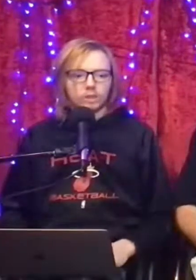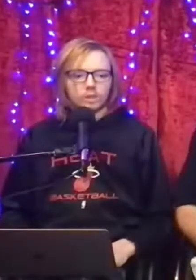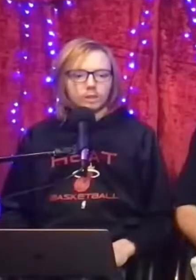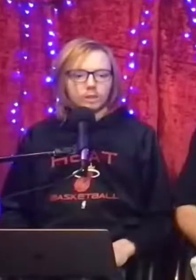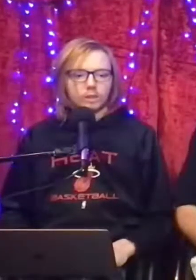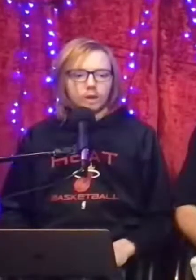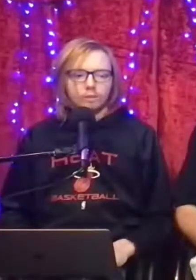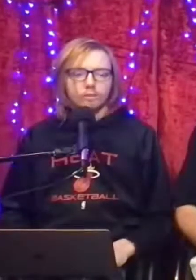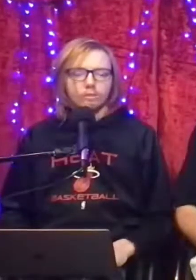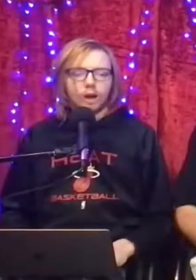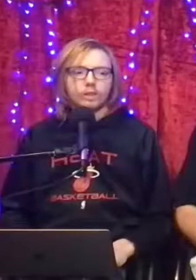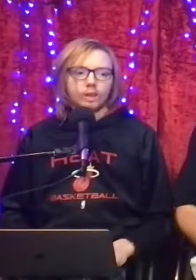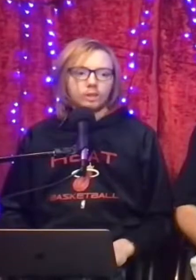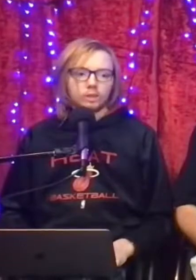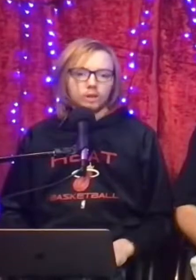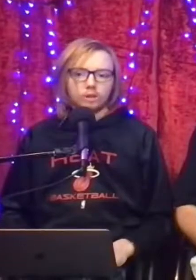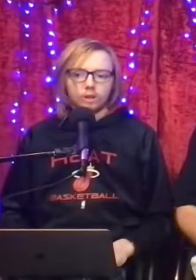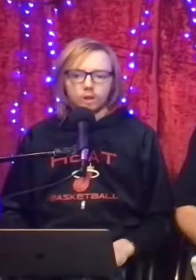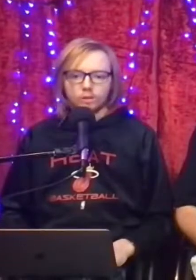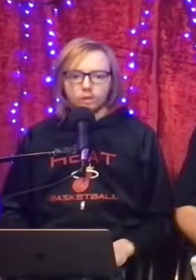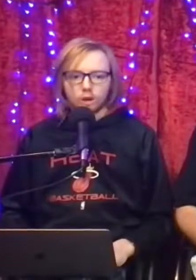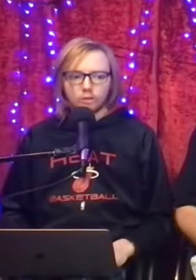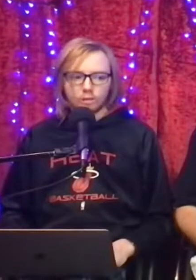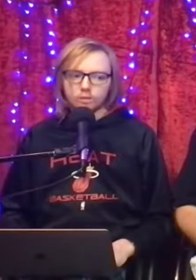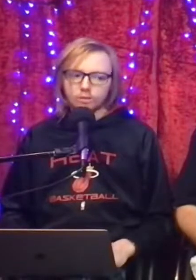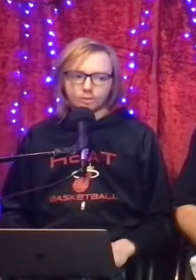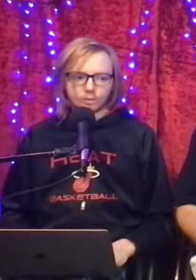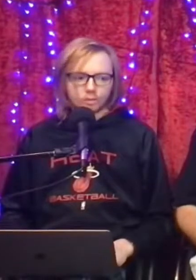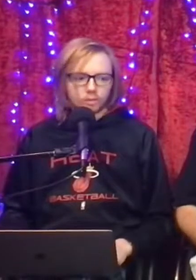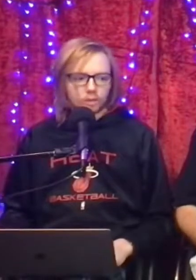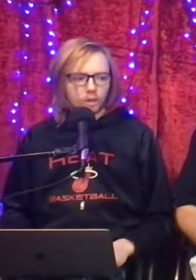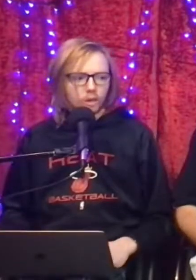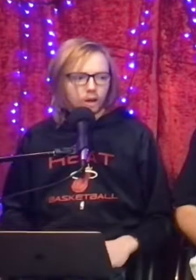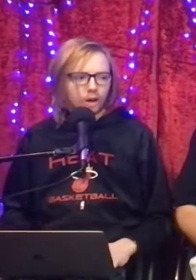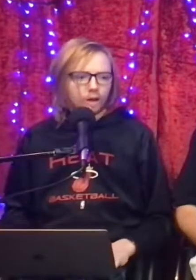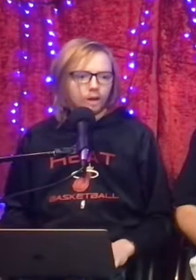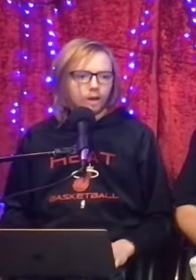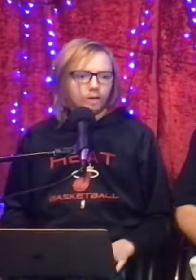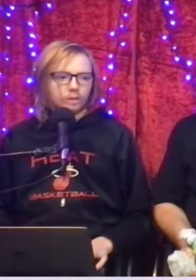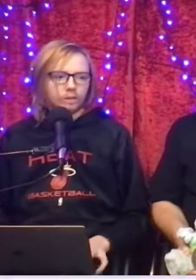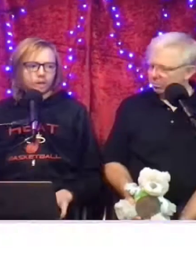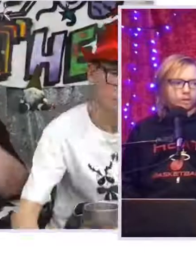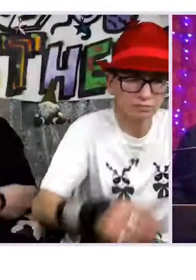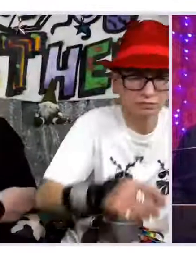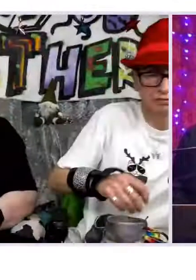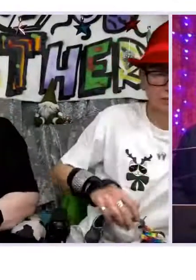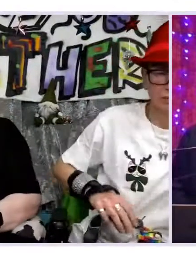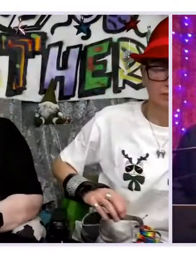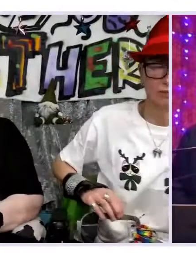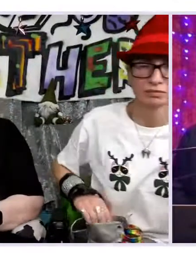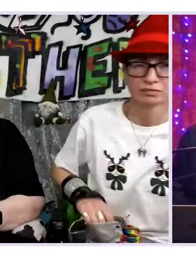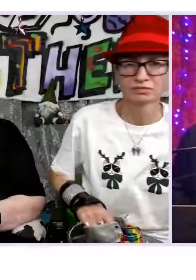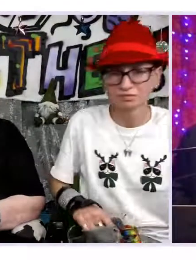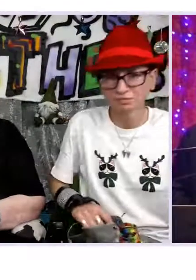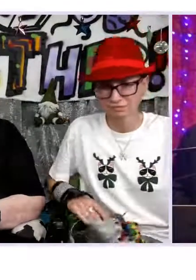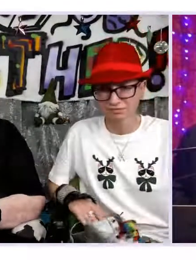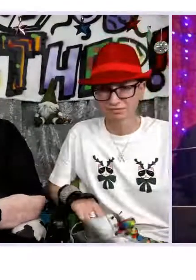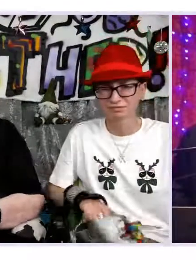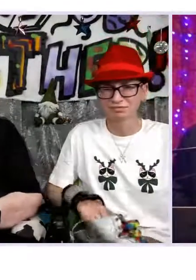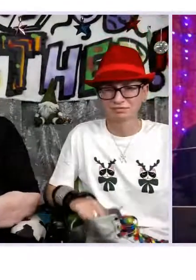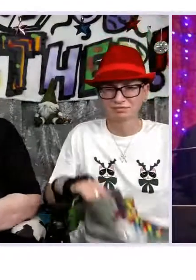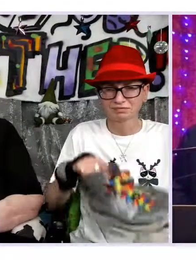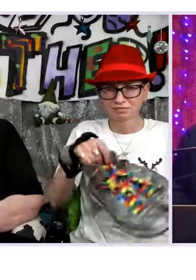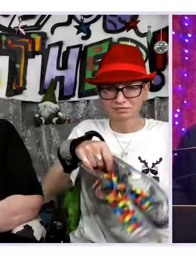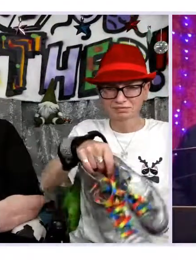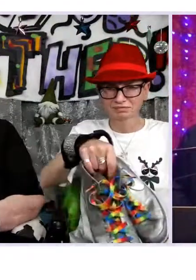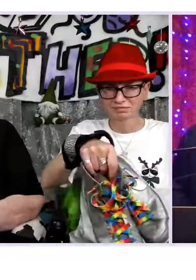Lace athletes that are at kind of the top level, and they kind of they do this every year,